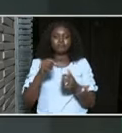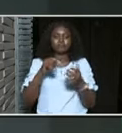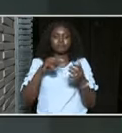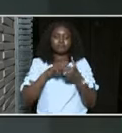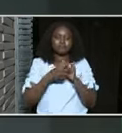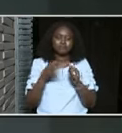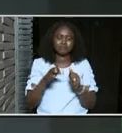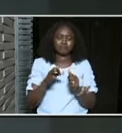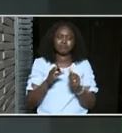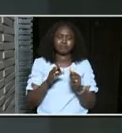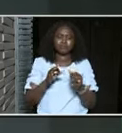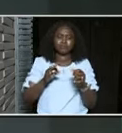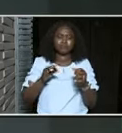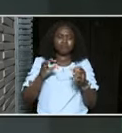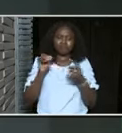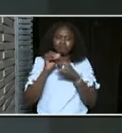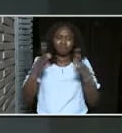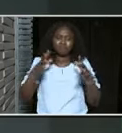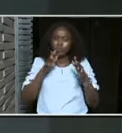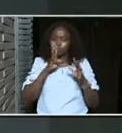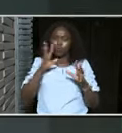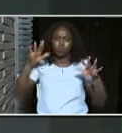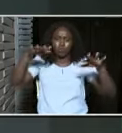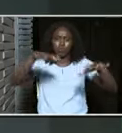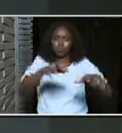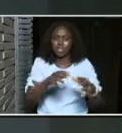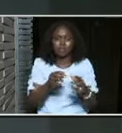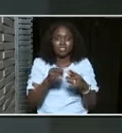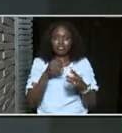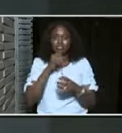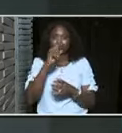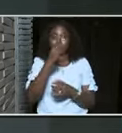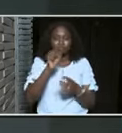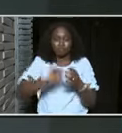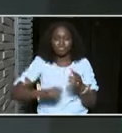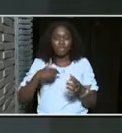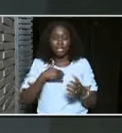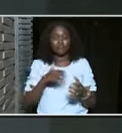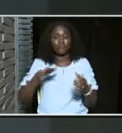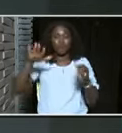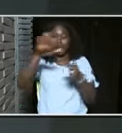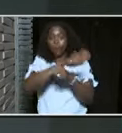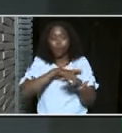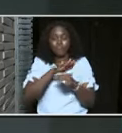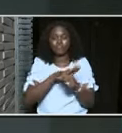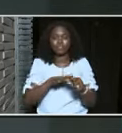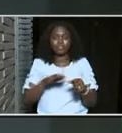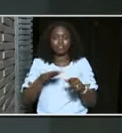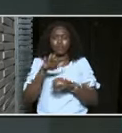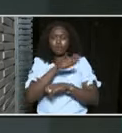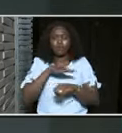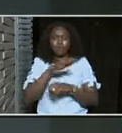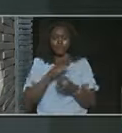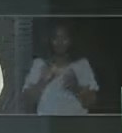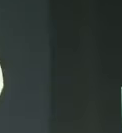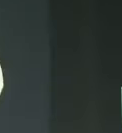there are so many problems. It's not only in the south that we have overflooding in this country. In fact, we have